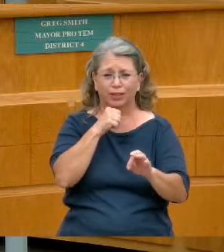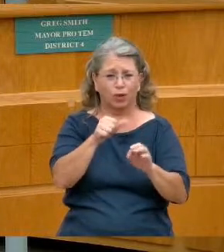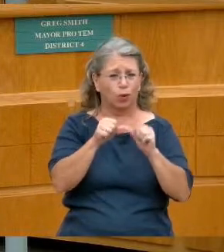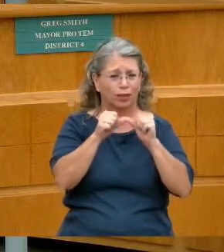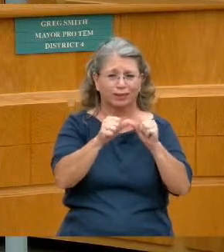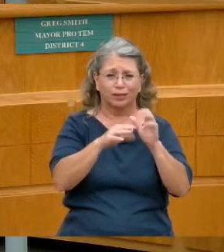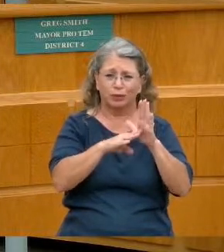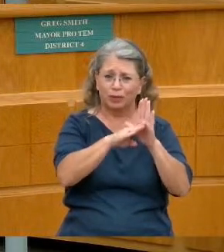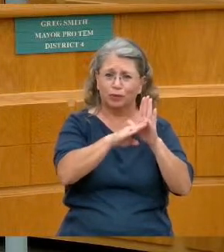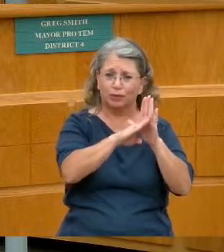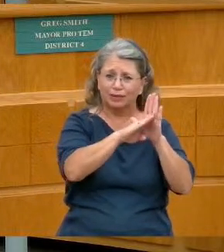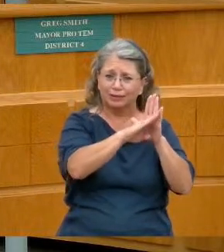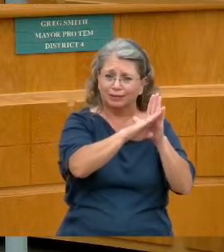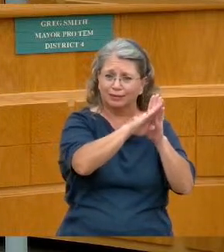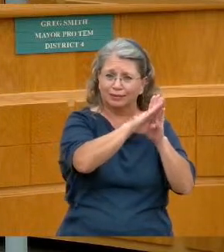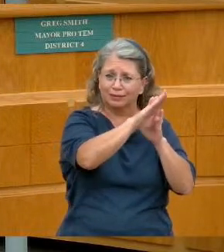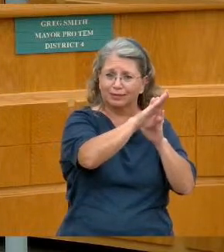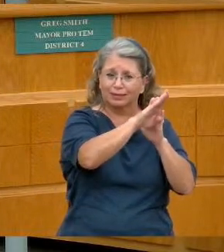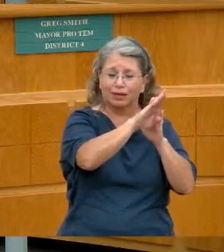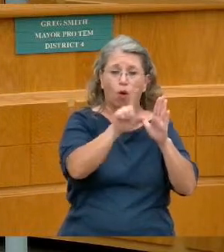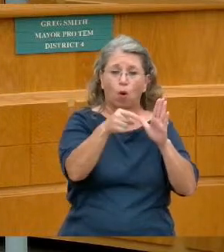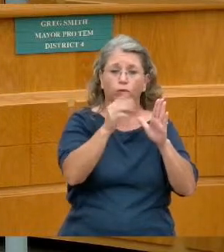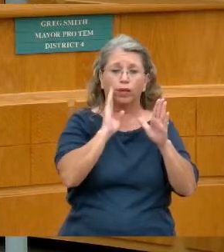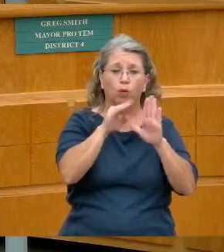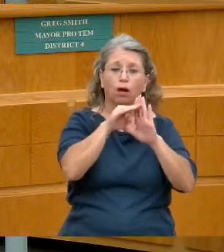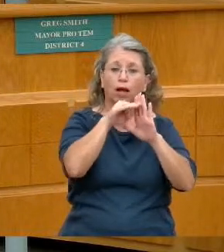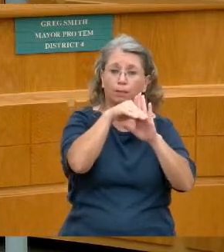eventually, it doesn't come down unless we change.